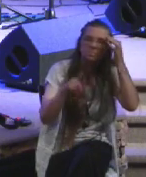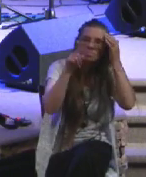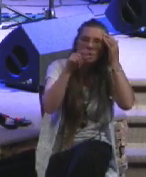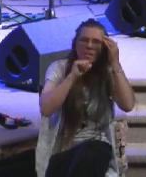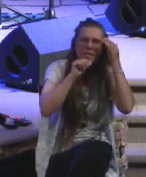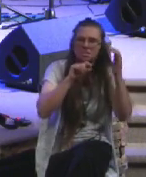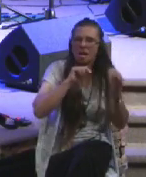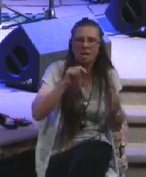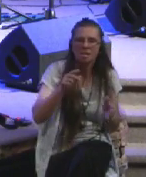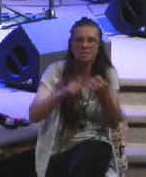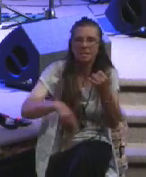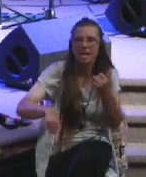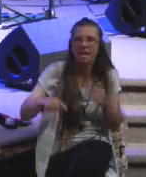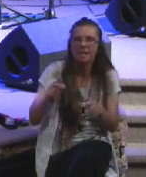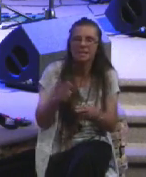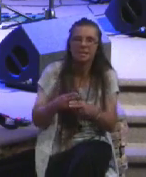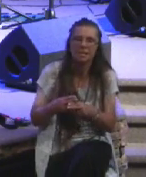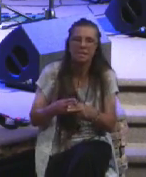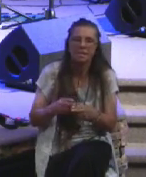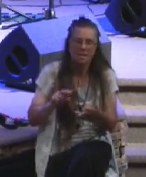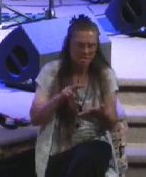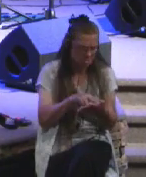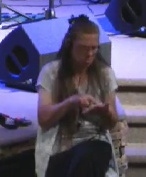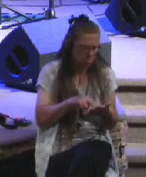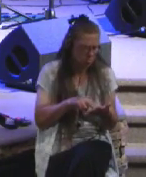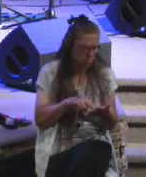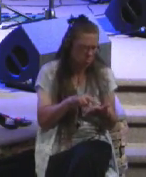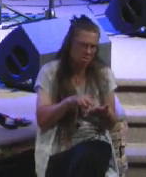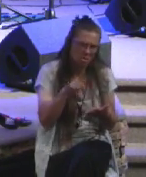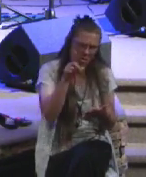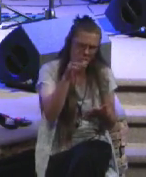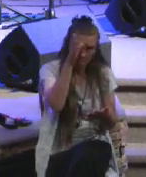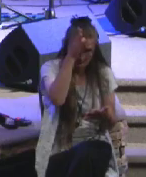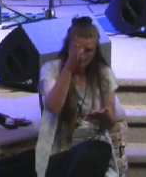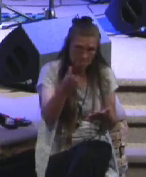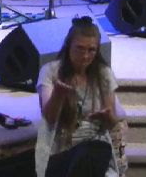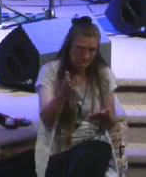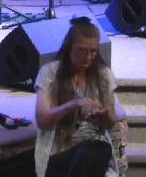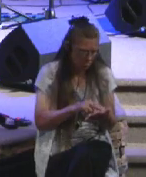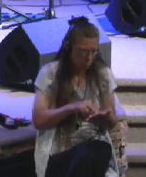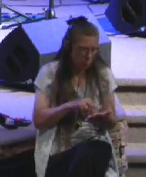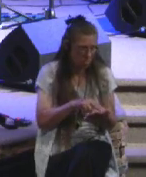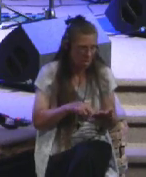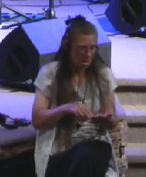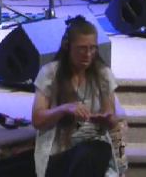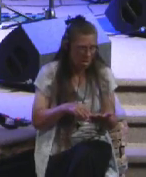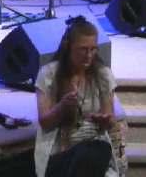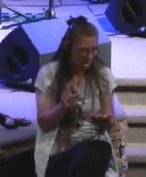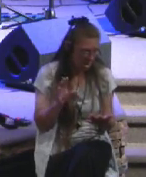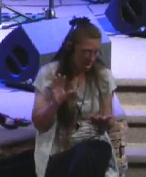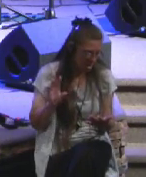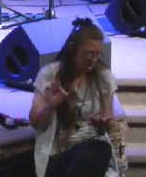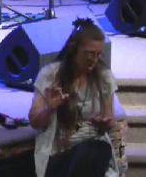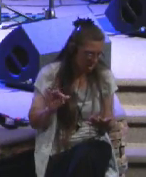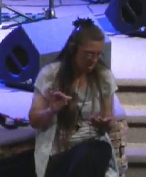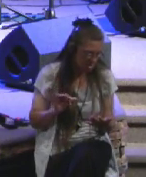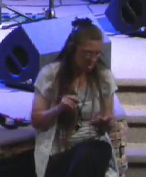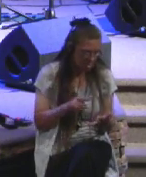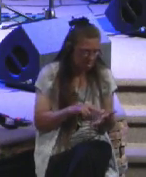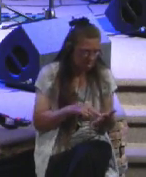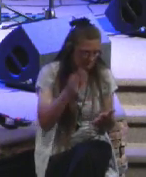last name. They actually started a study on this man because they're in the 19th century to find out this man, they